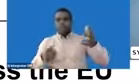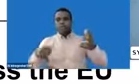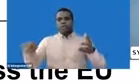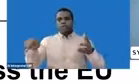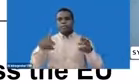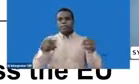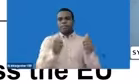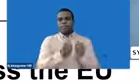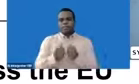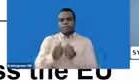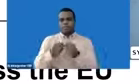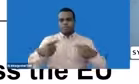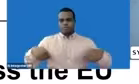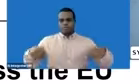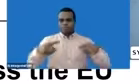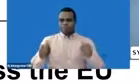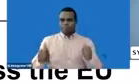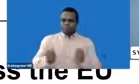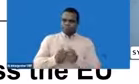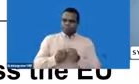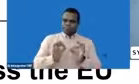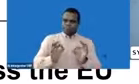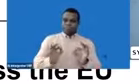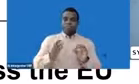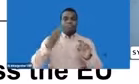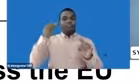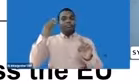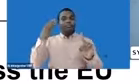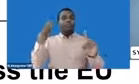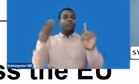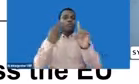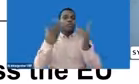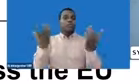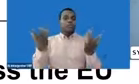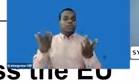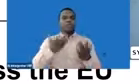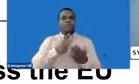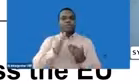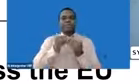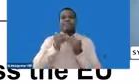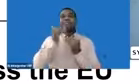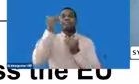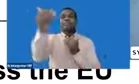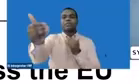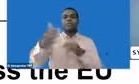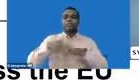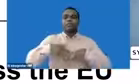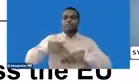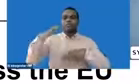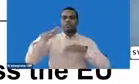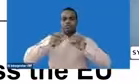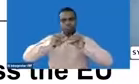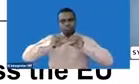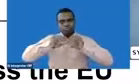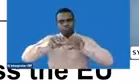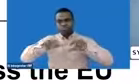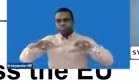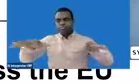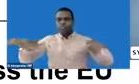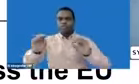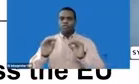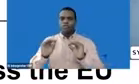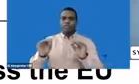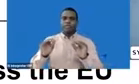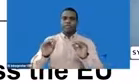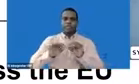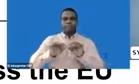trainings. EBU will release the project resources on its website. So the European